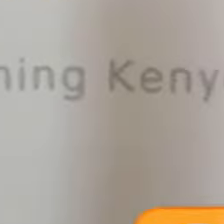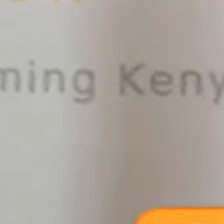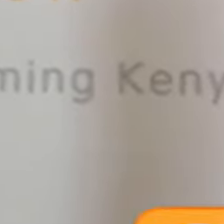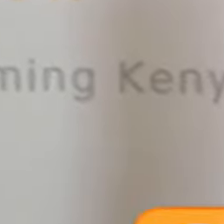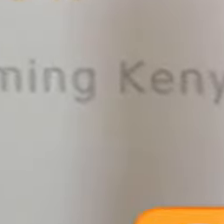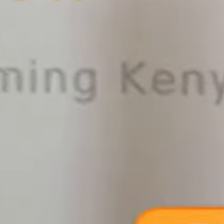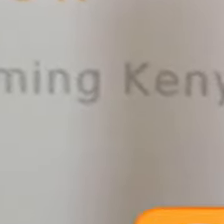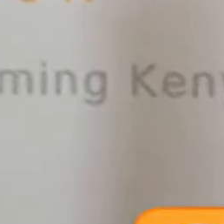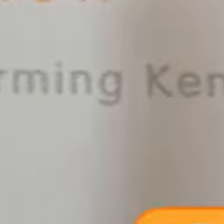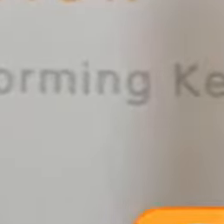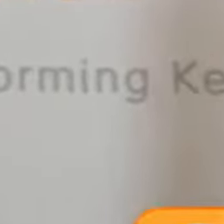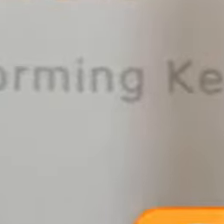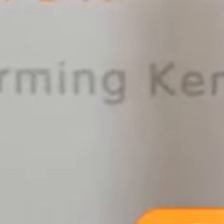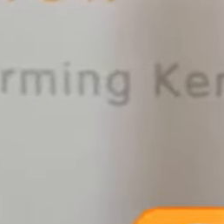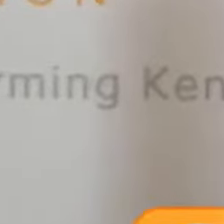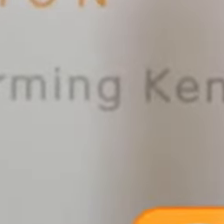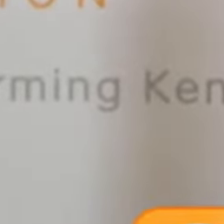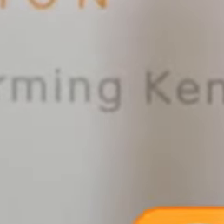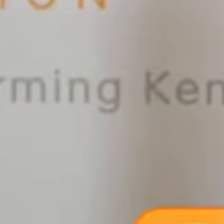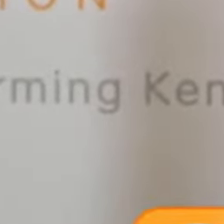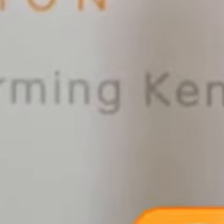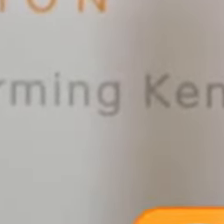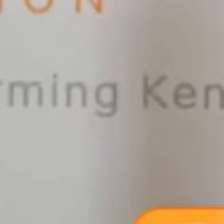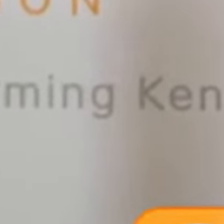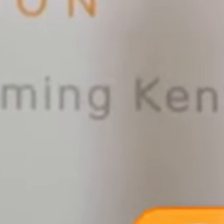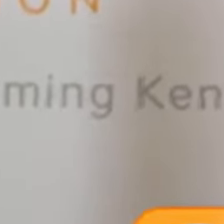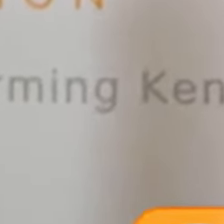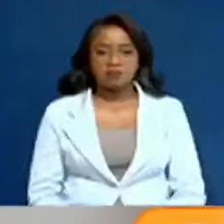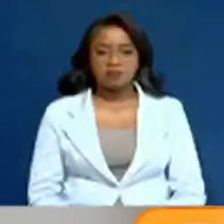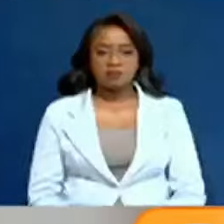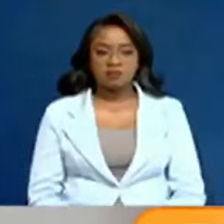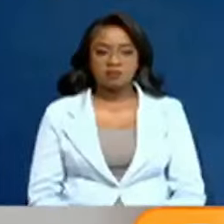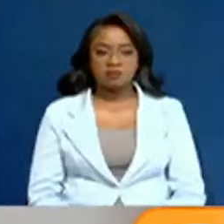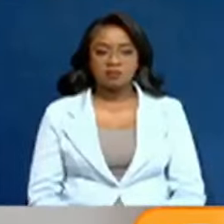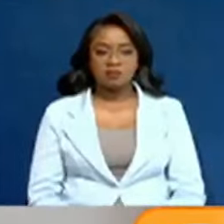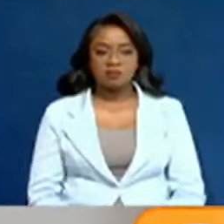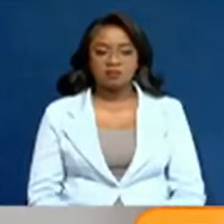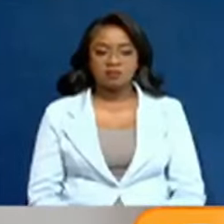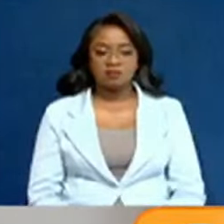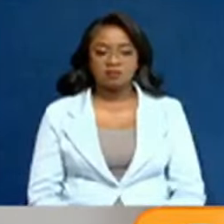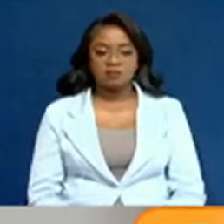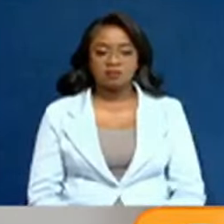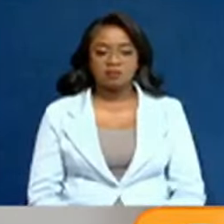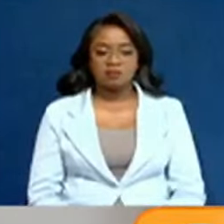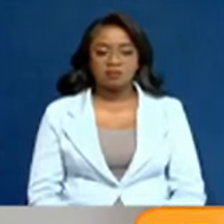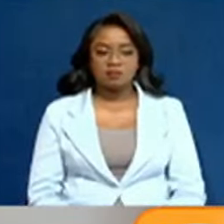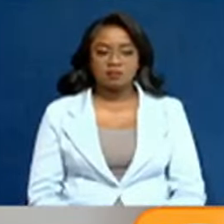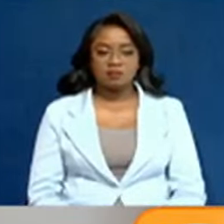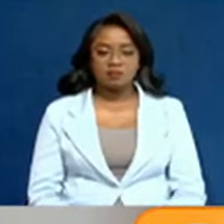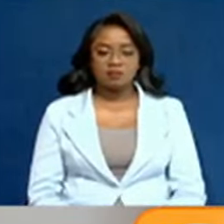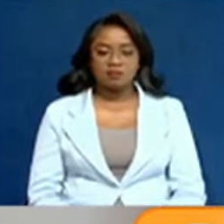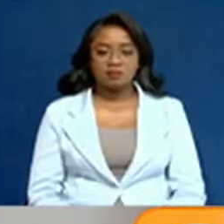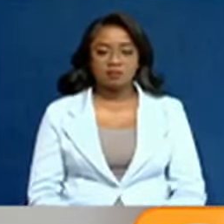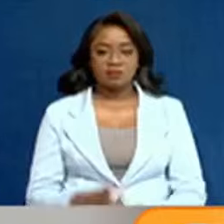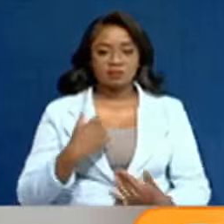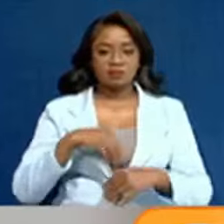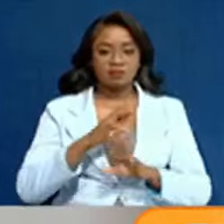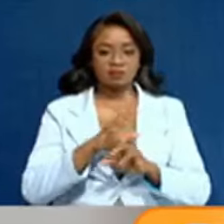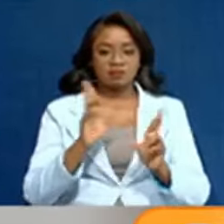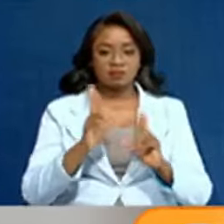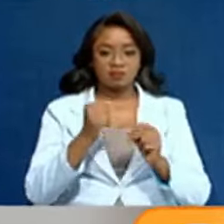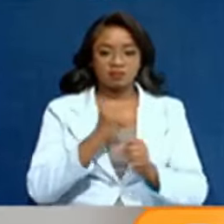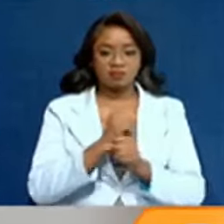Our message to government is that let's work together as private sector and government, be able